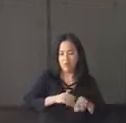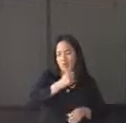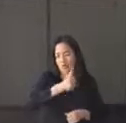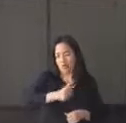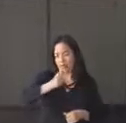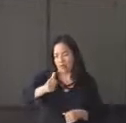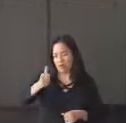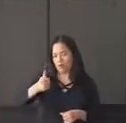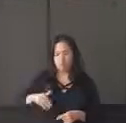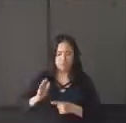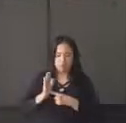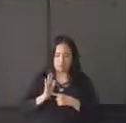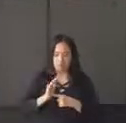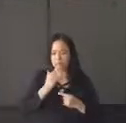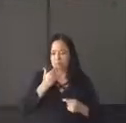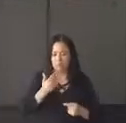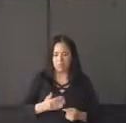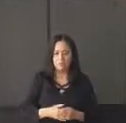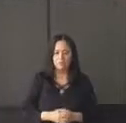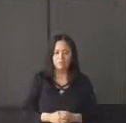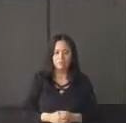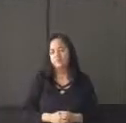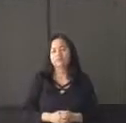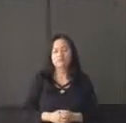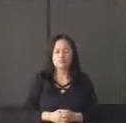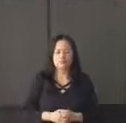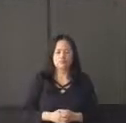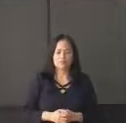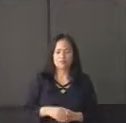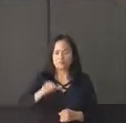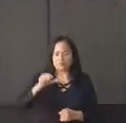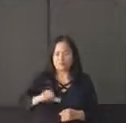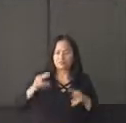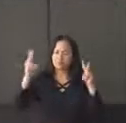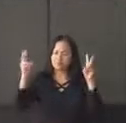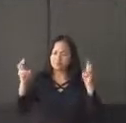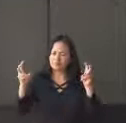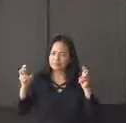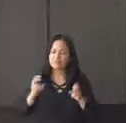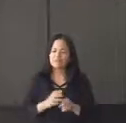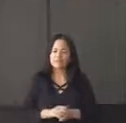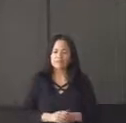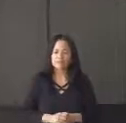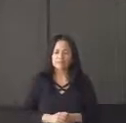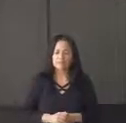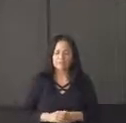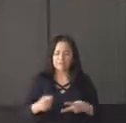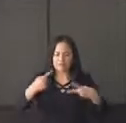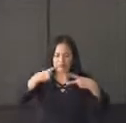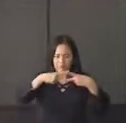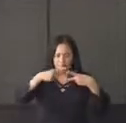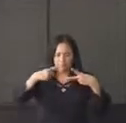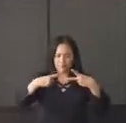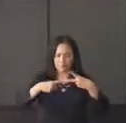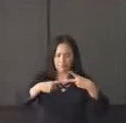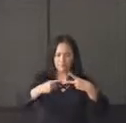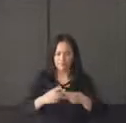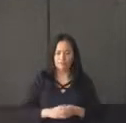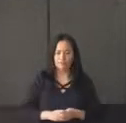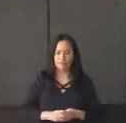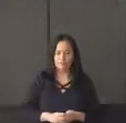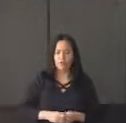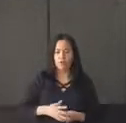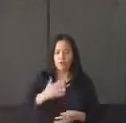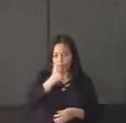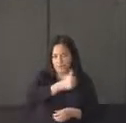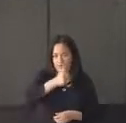but all of them committed with this. The session will take place with 2 rounds